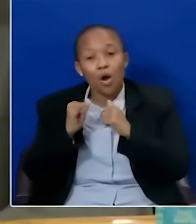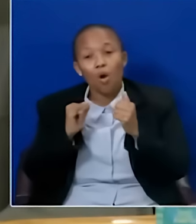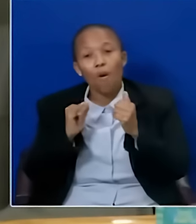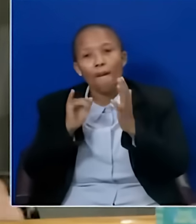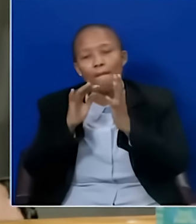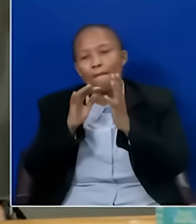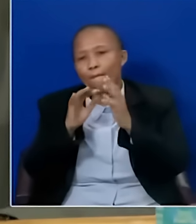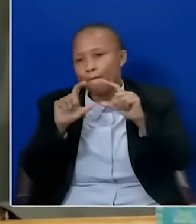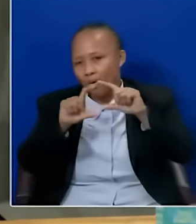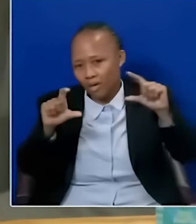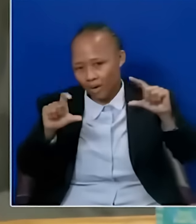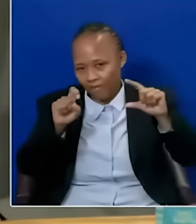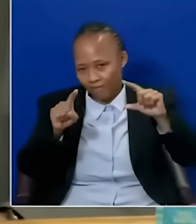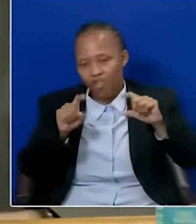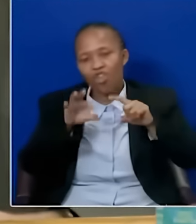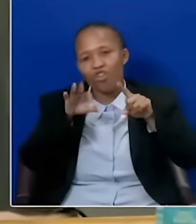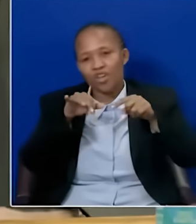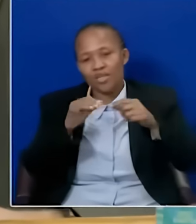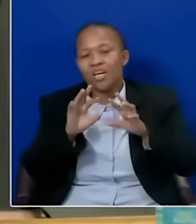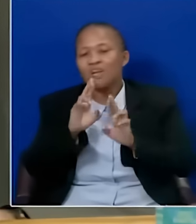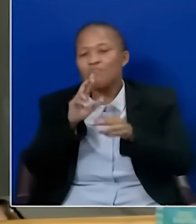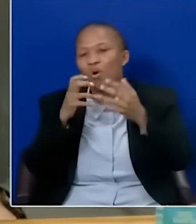report, which explains,